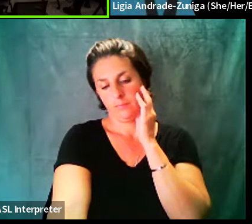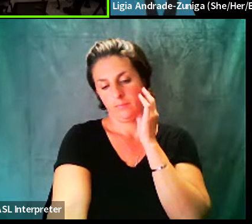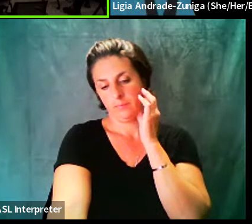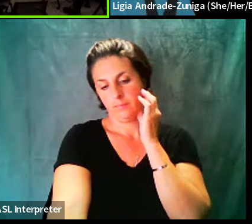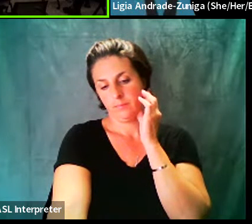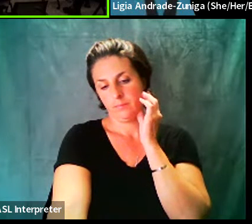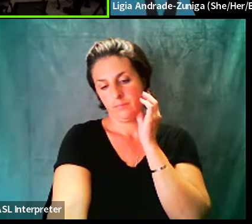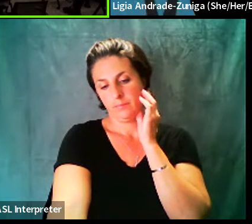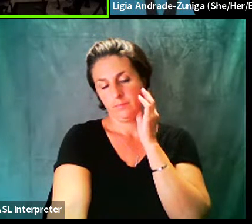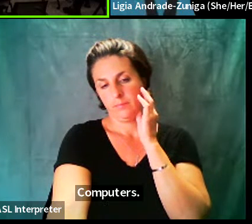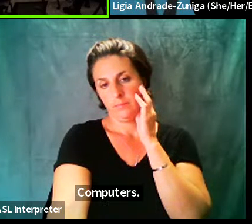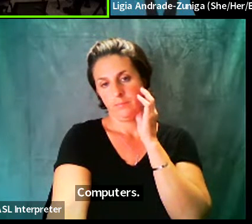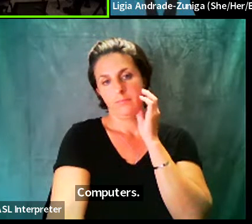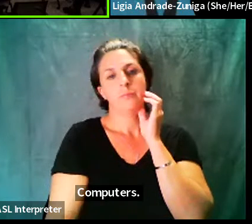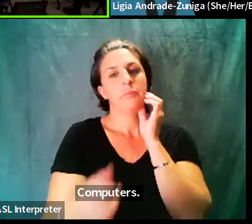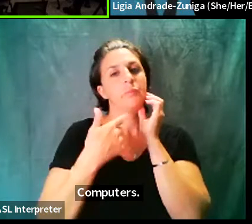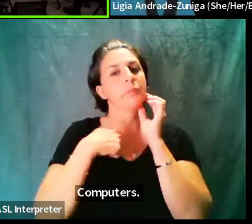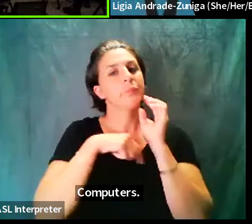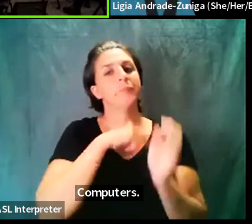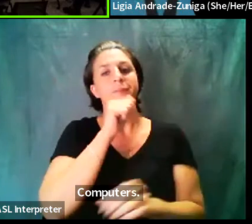We're just going to be patient.